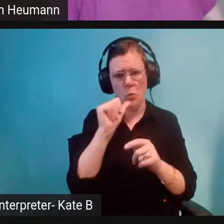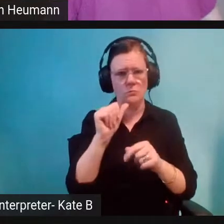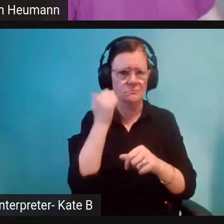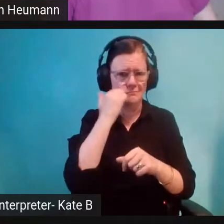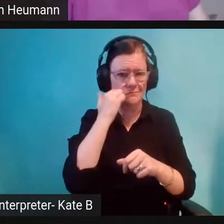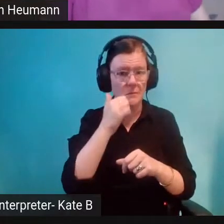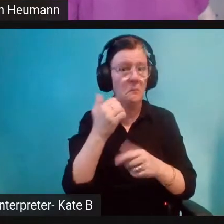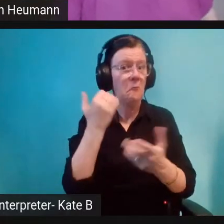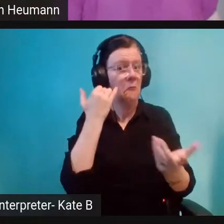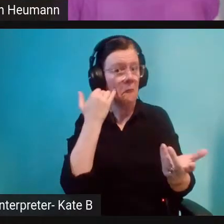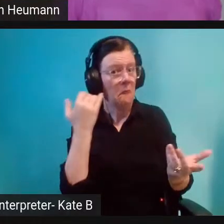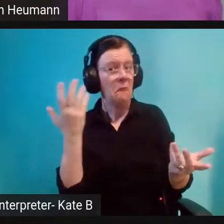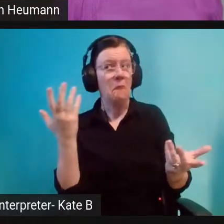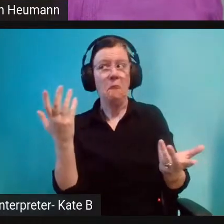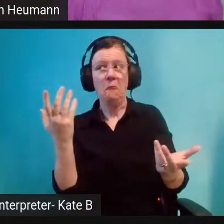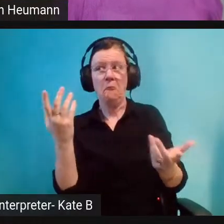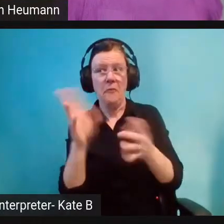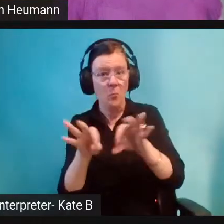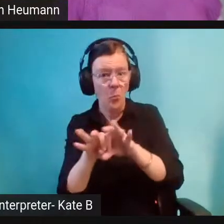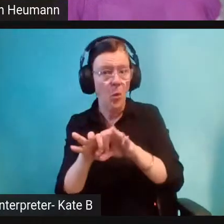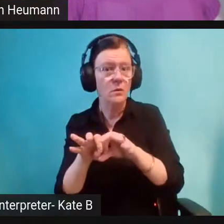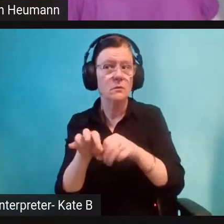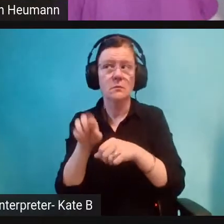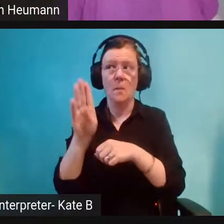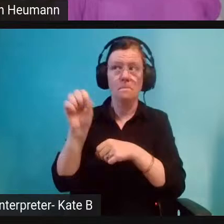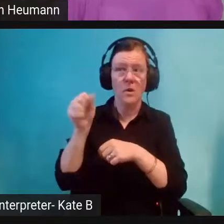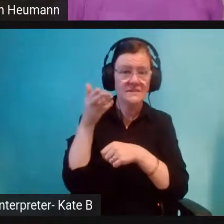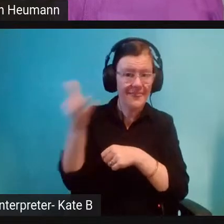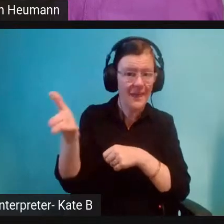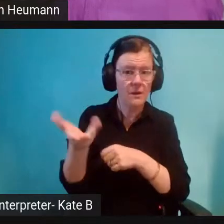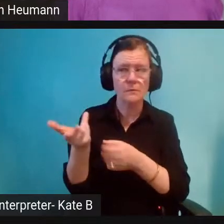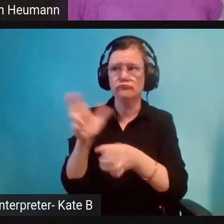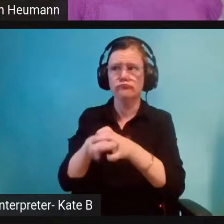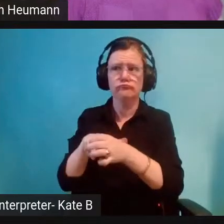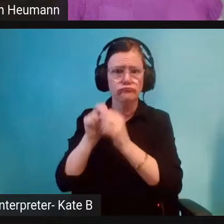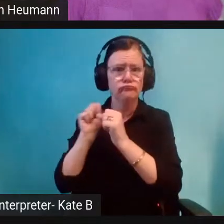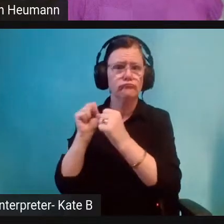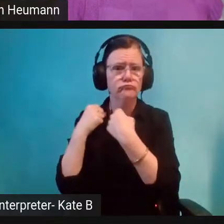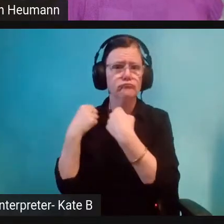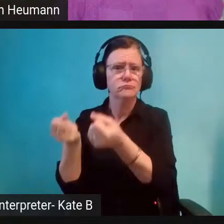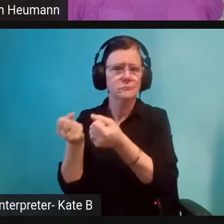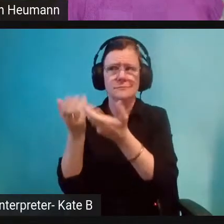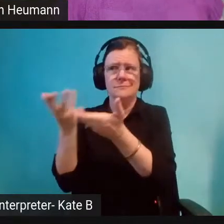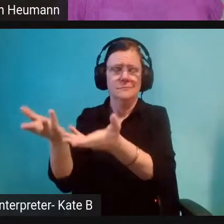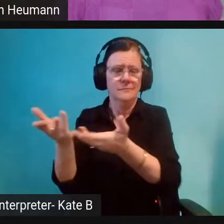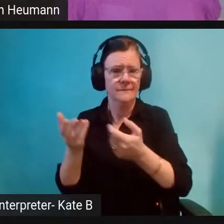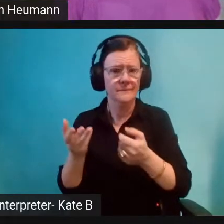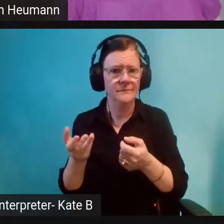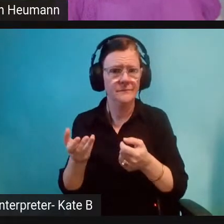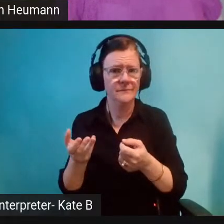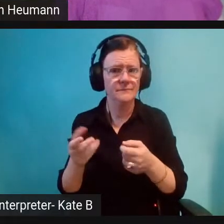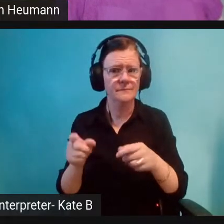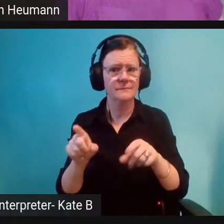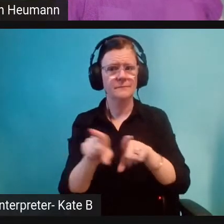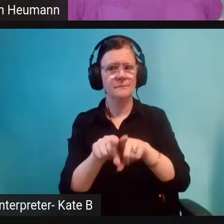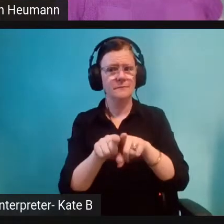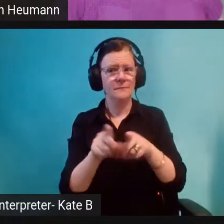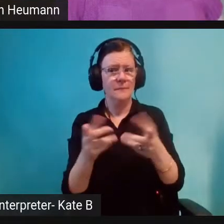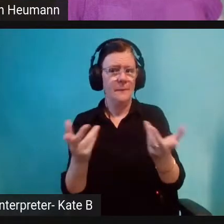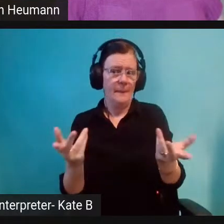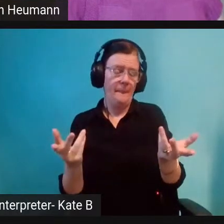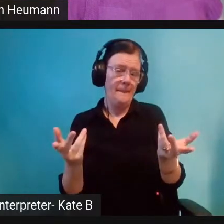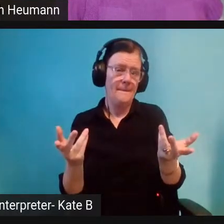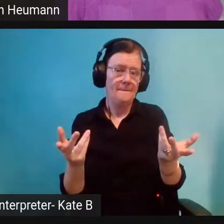it's something which is important and people want there. But really looking at us, as we've been saying, in a way